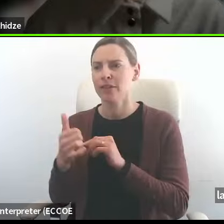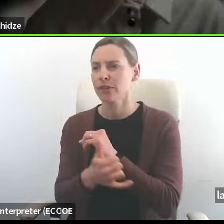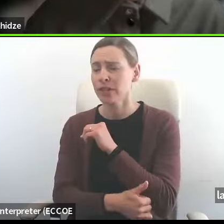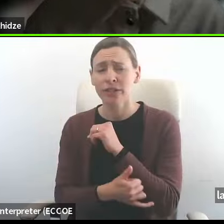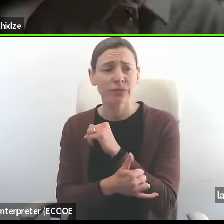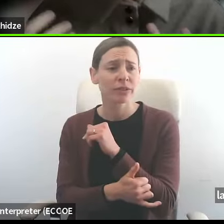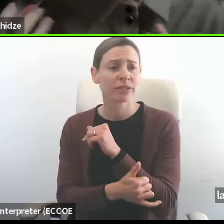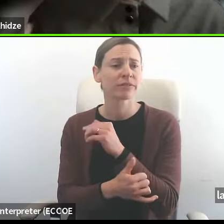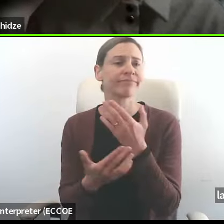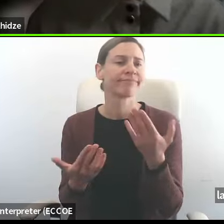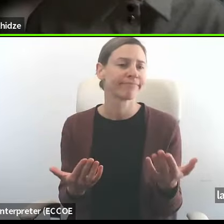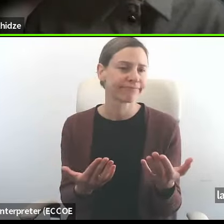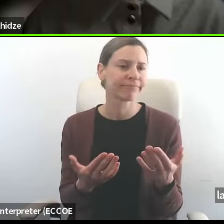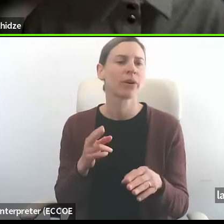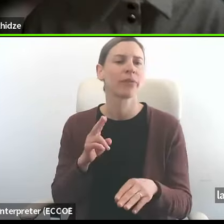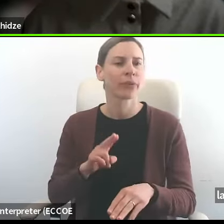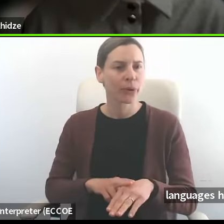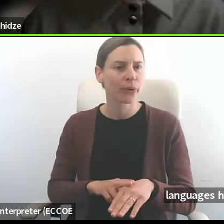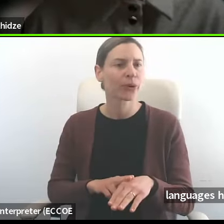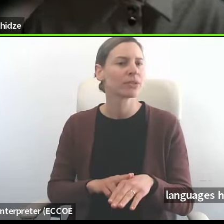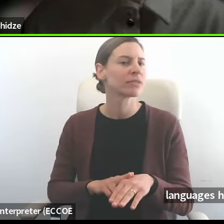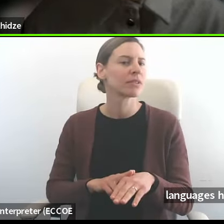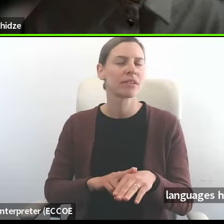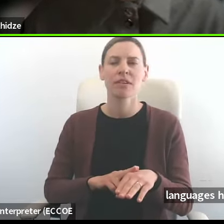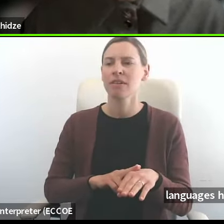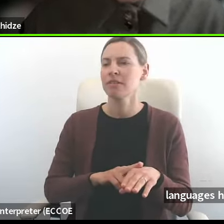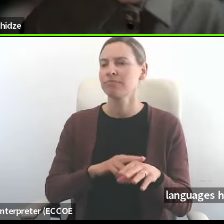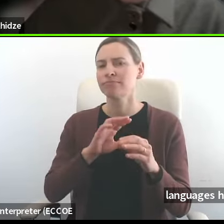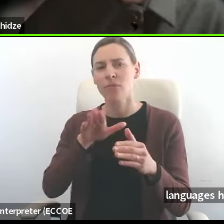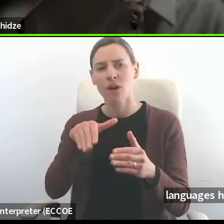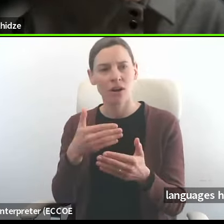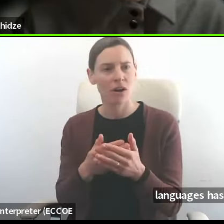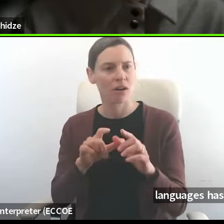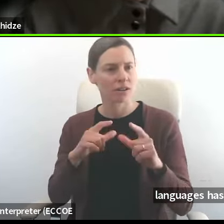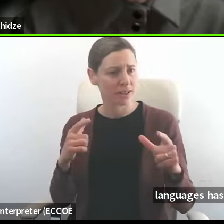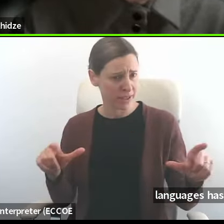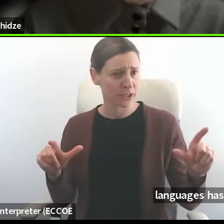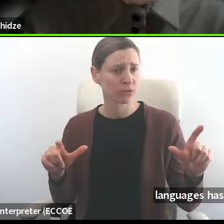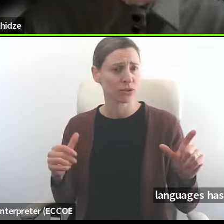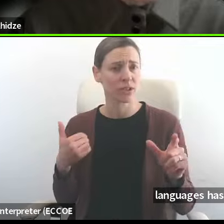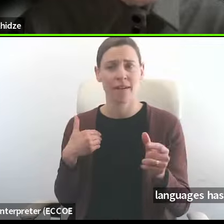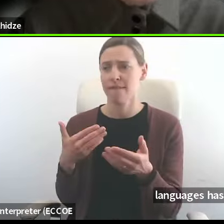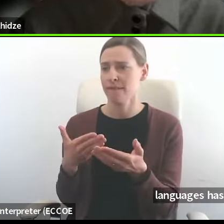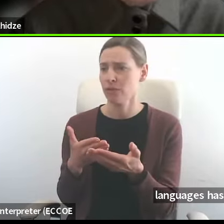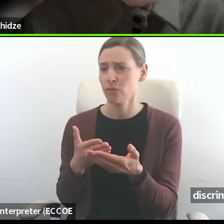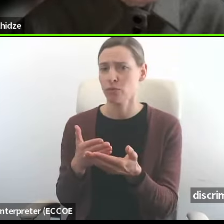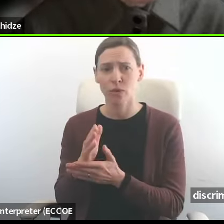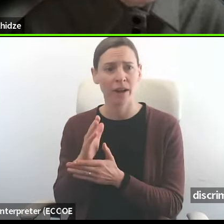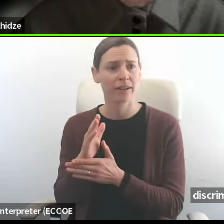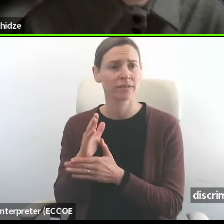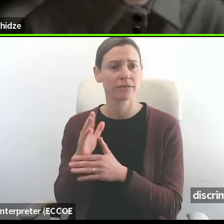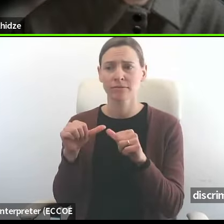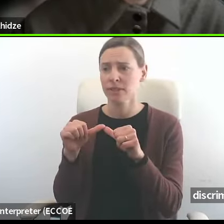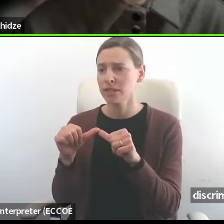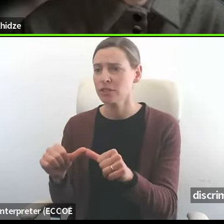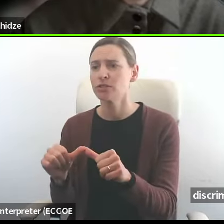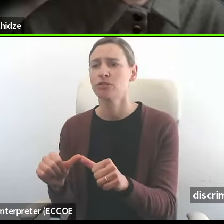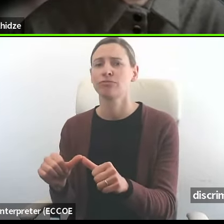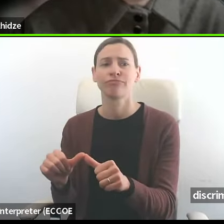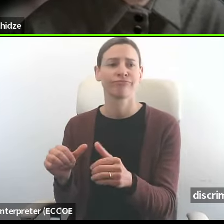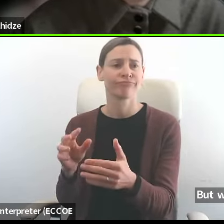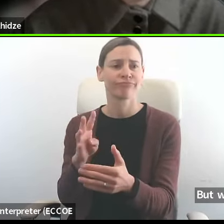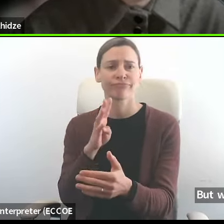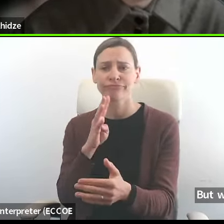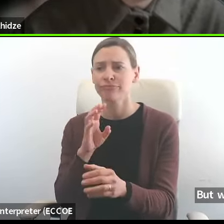exist or be not discriminated or something like this. But when you're in the war,